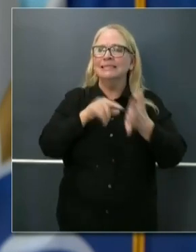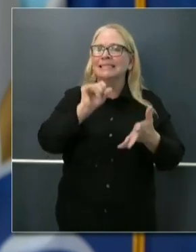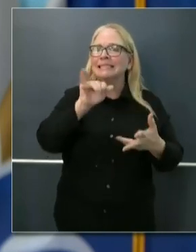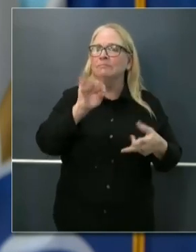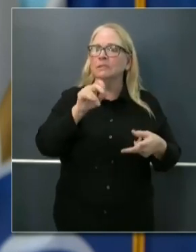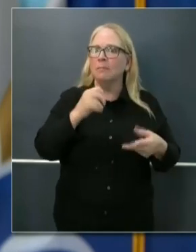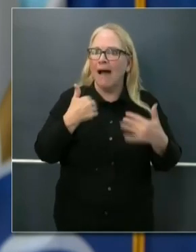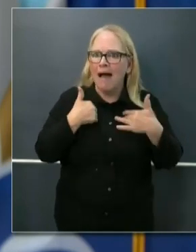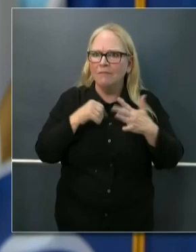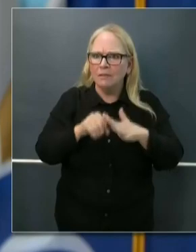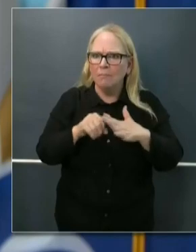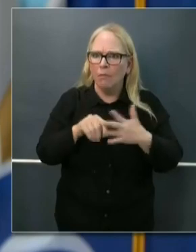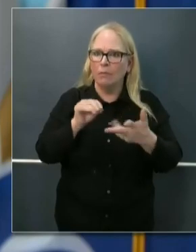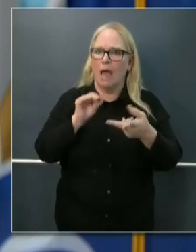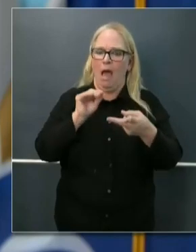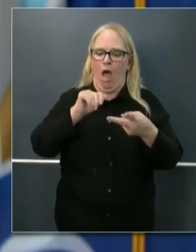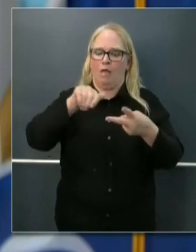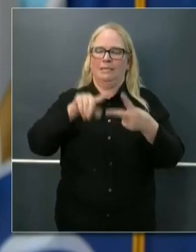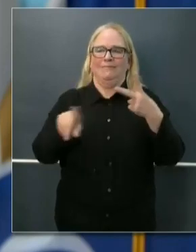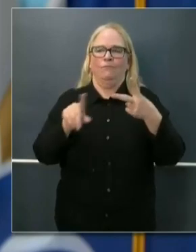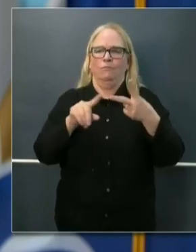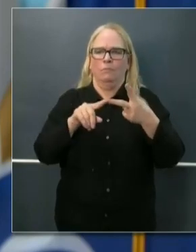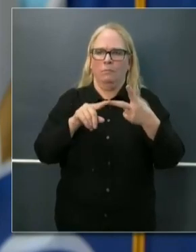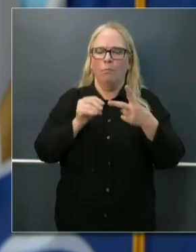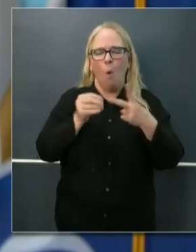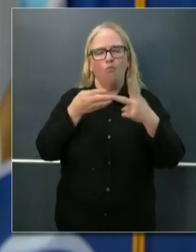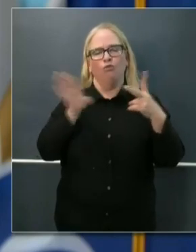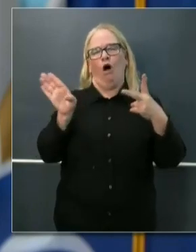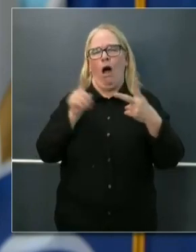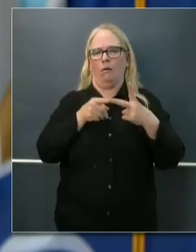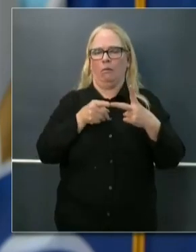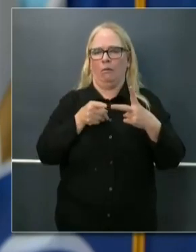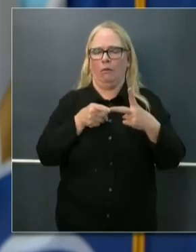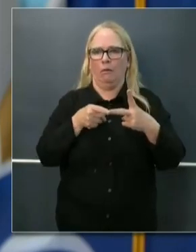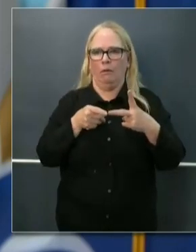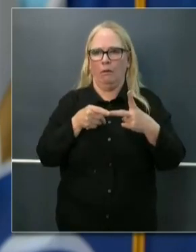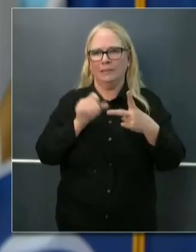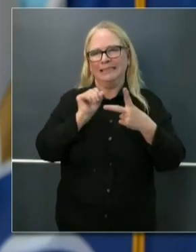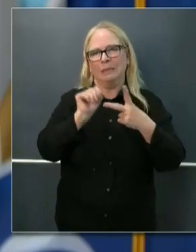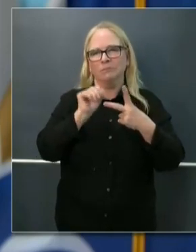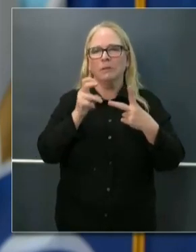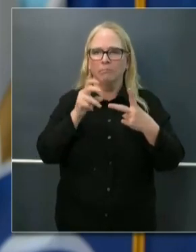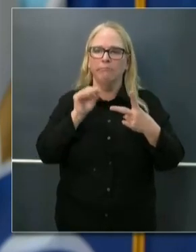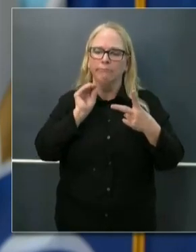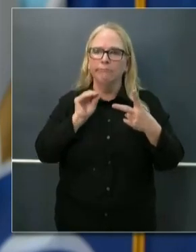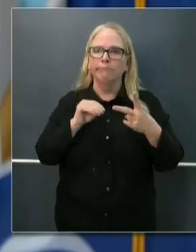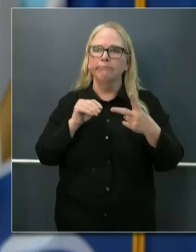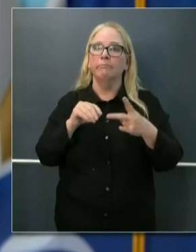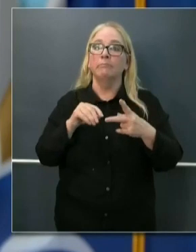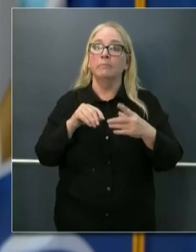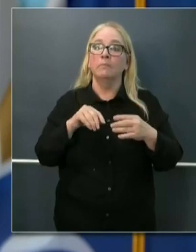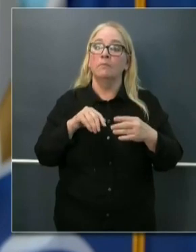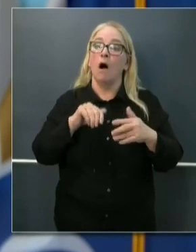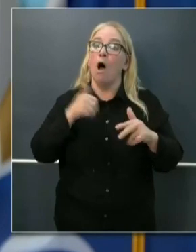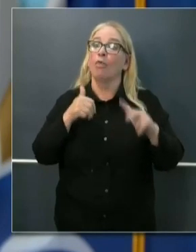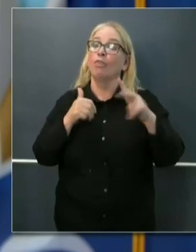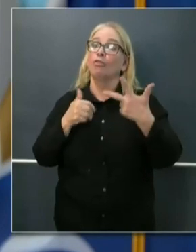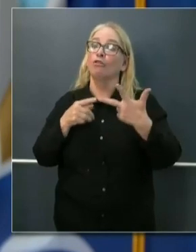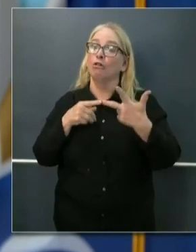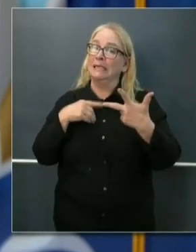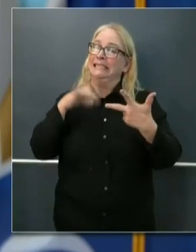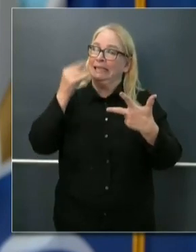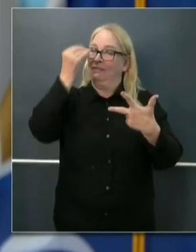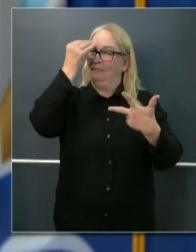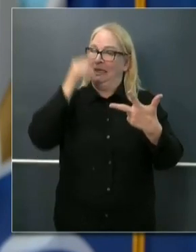we're putting out very soon, more broadly, that is beyond just even UI, which I'll probably talk about Monday, but this is a